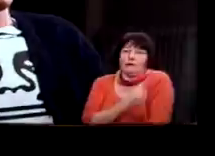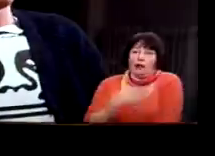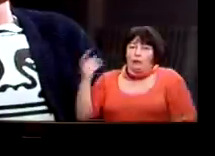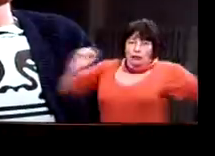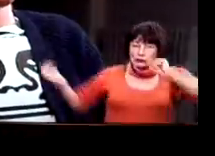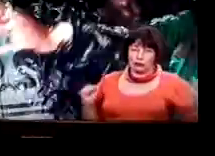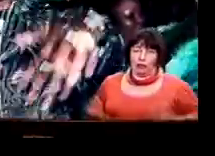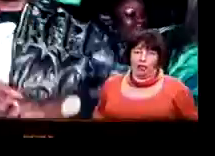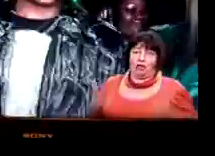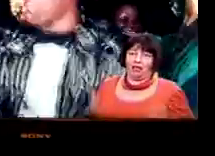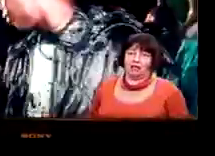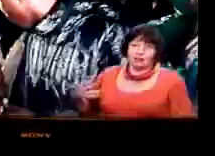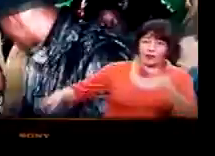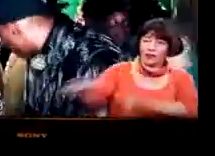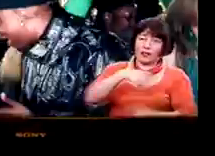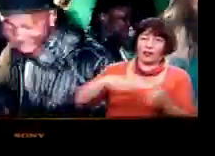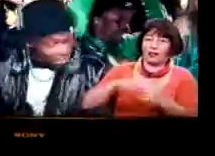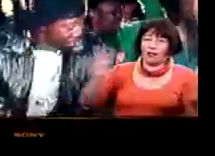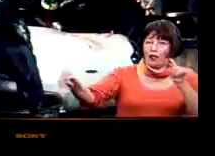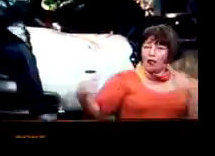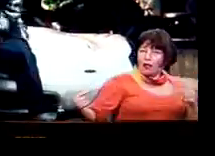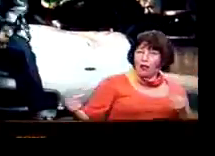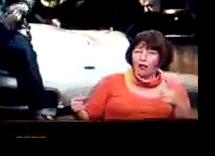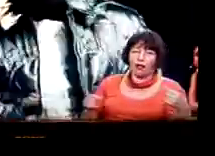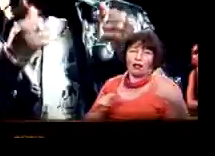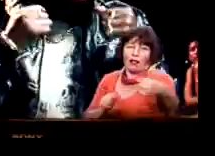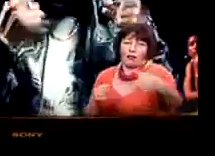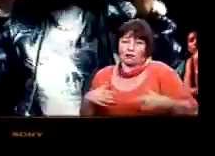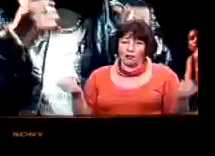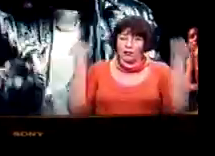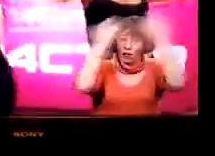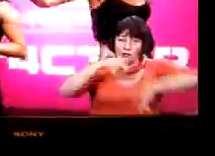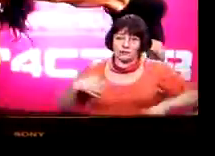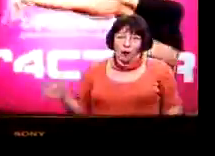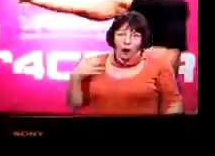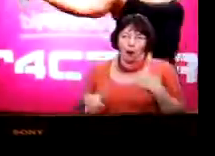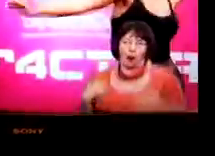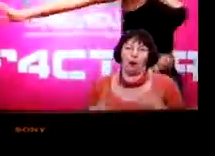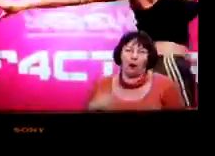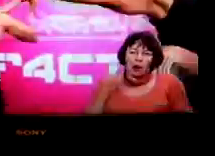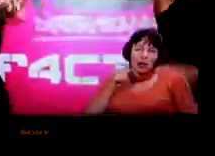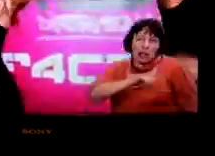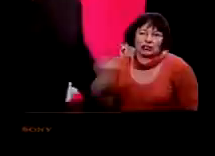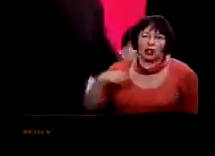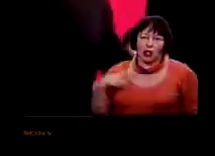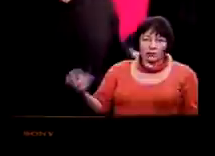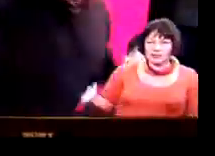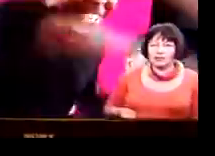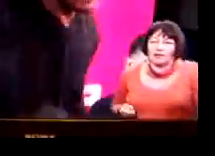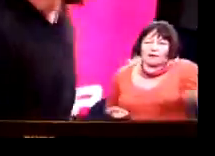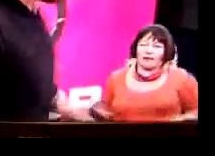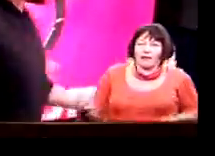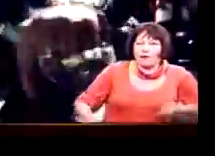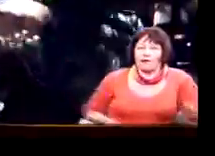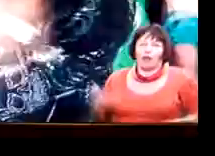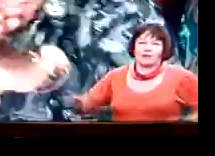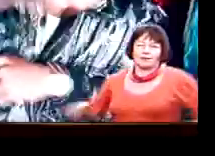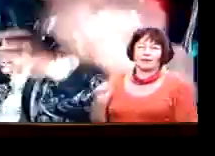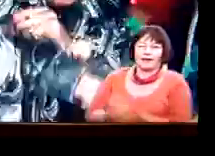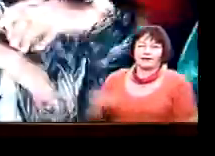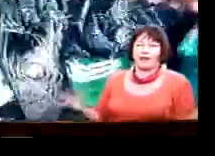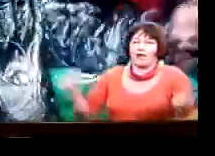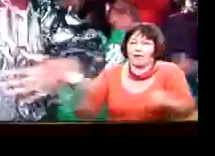I'm happy, shaking the back of it, so inviting. So natural, so exciting. But to be honest, I wanna get right in. Better down with the man, them